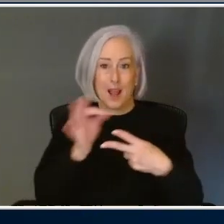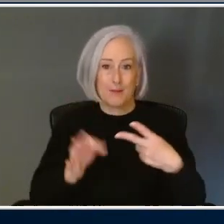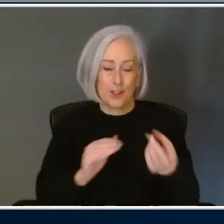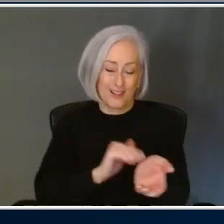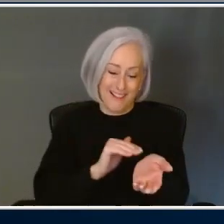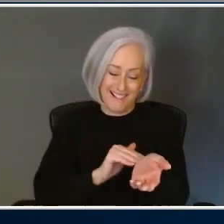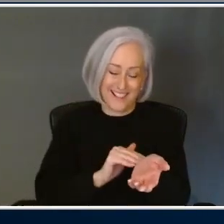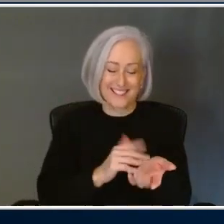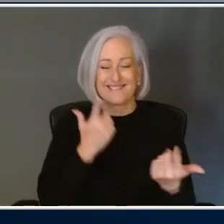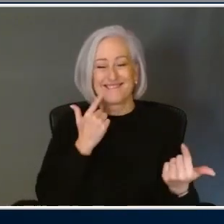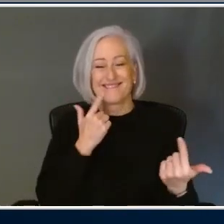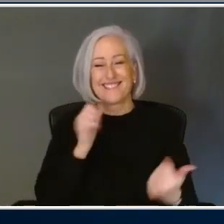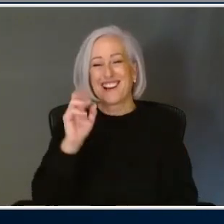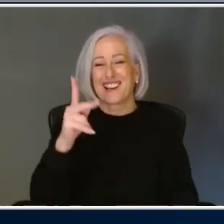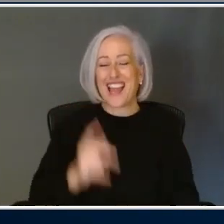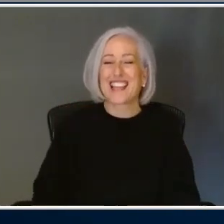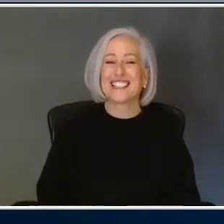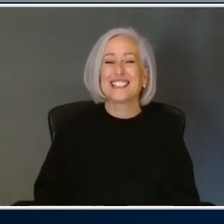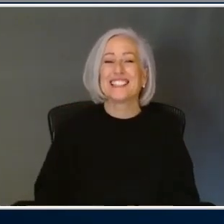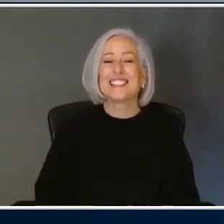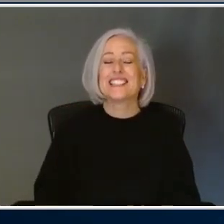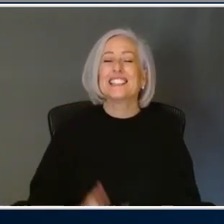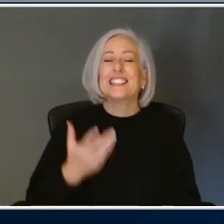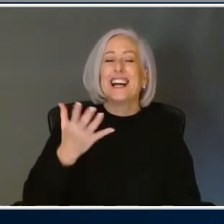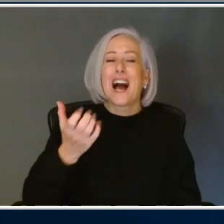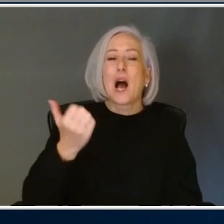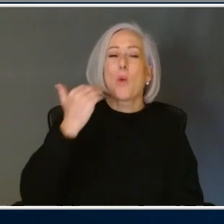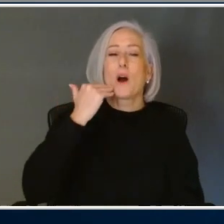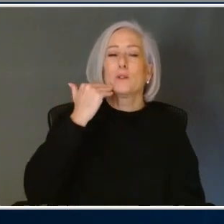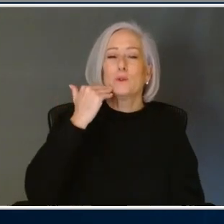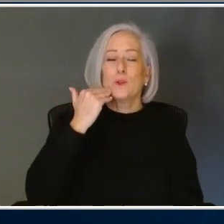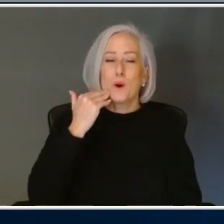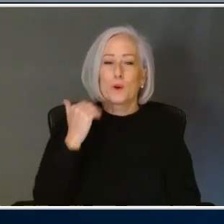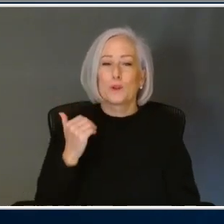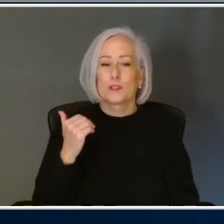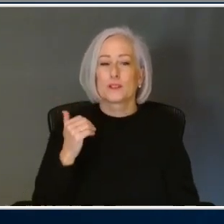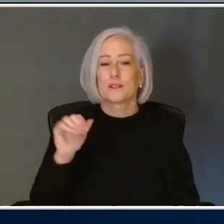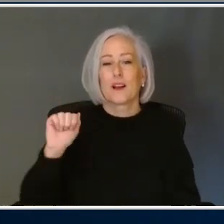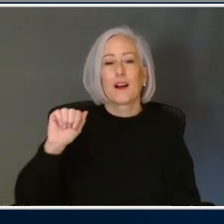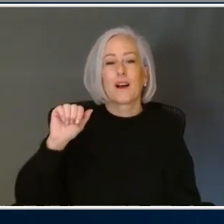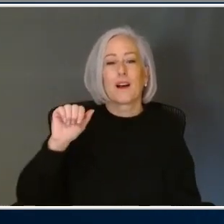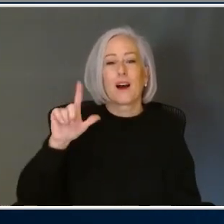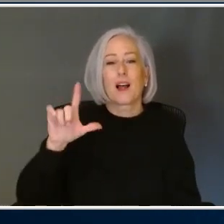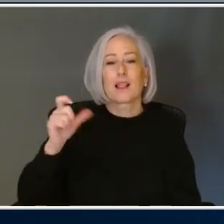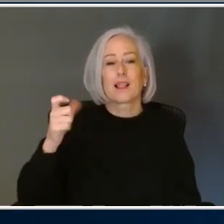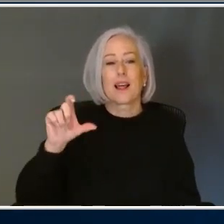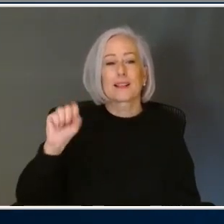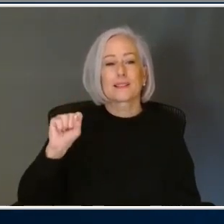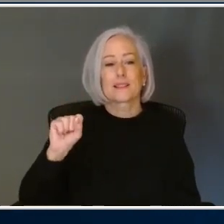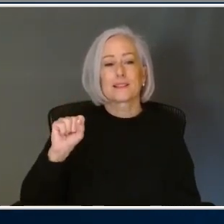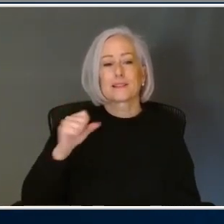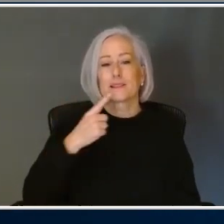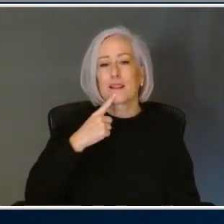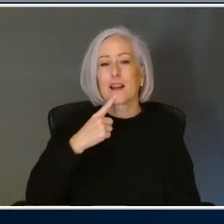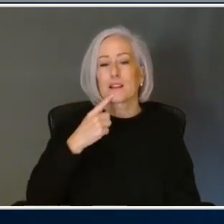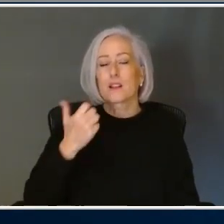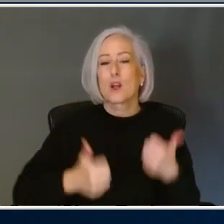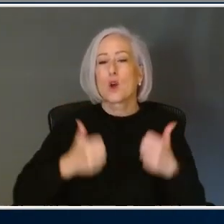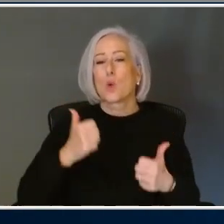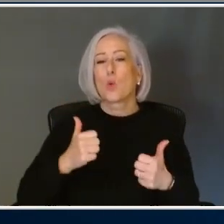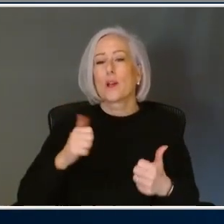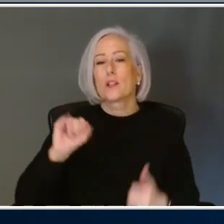There you go. Okay, I want to know, Alexis wants to know what instrument you play in the marching band.